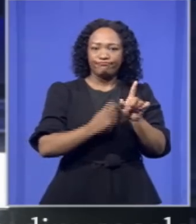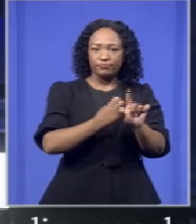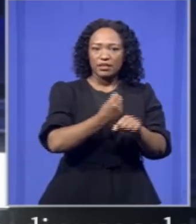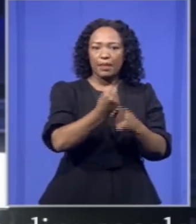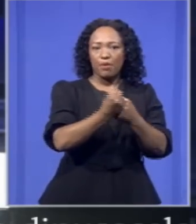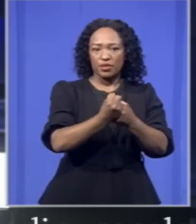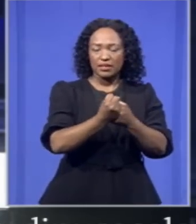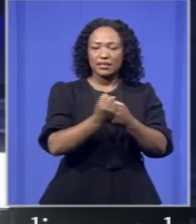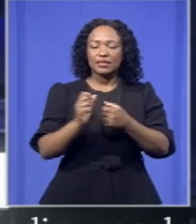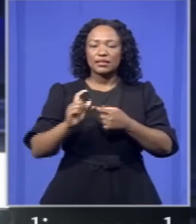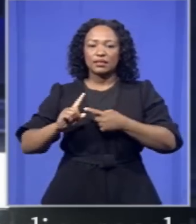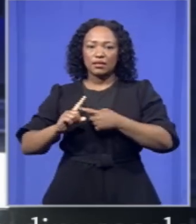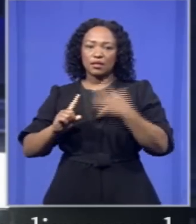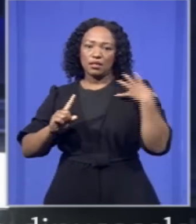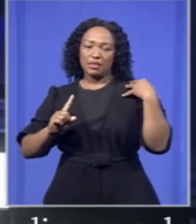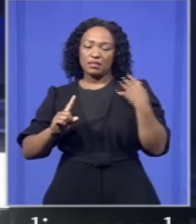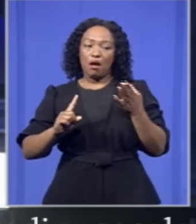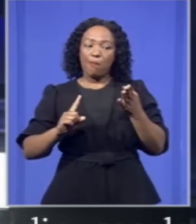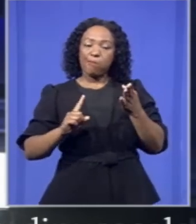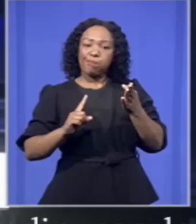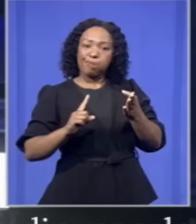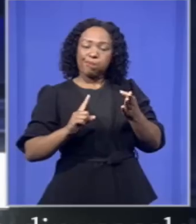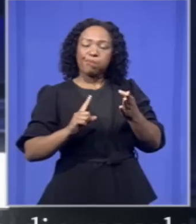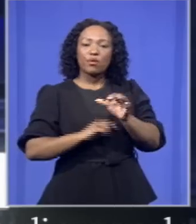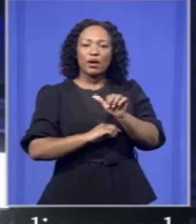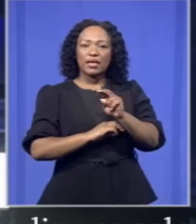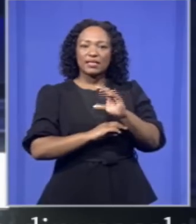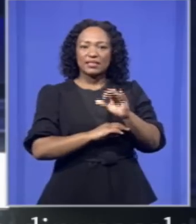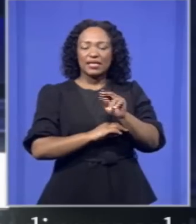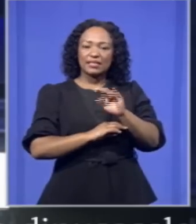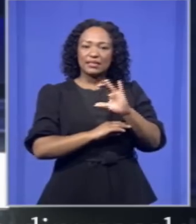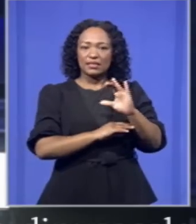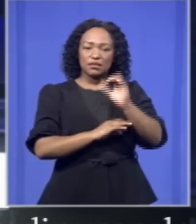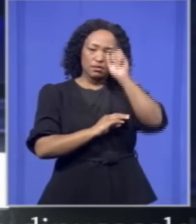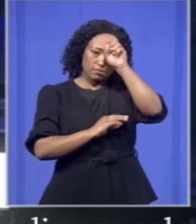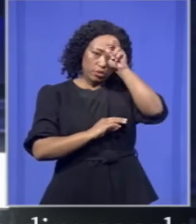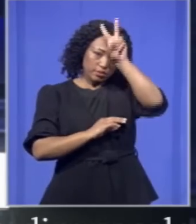kwa kopanong ya komiti khuduthamaga bosetšhaba ya ANC kwa Boksburg.